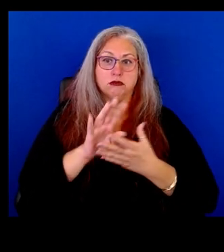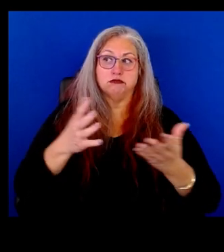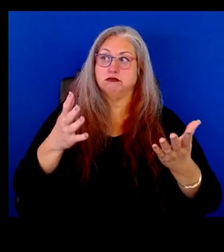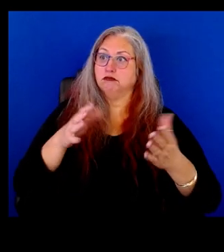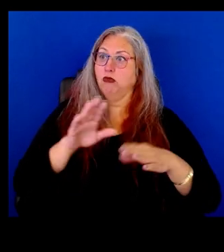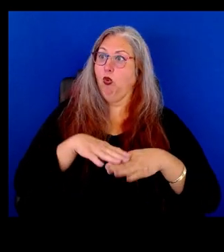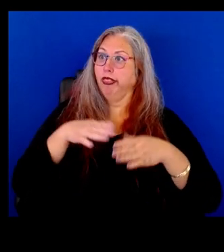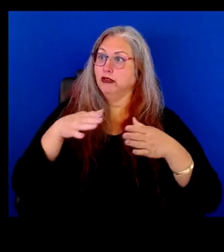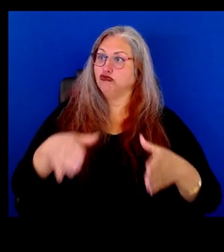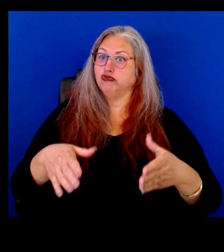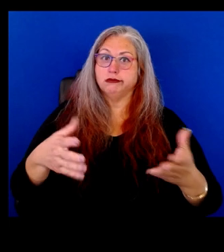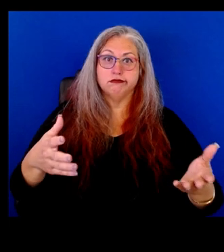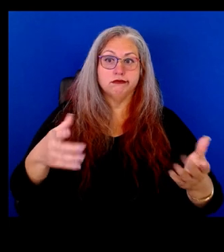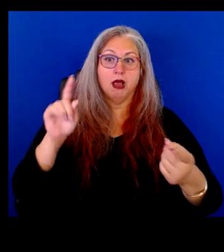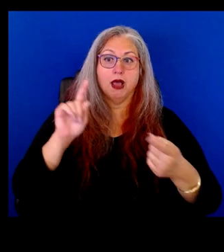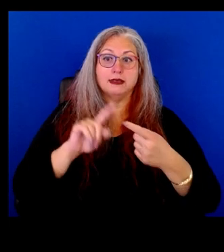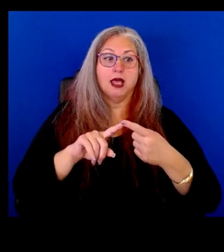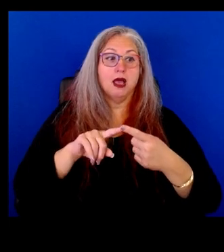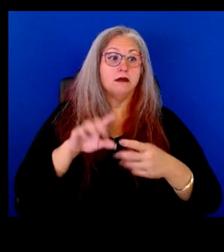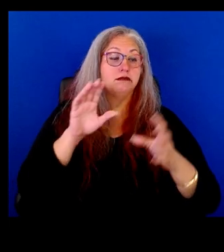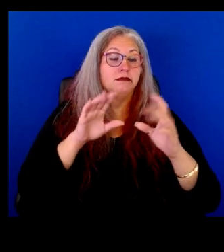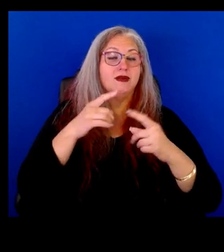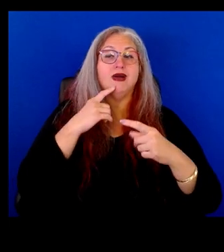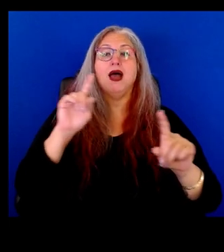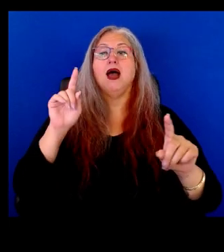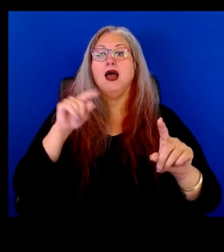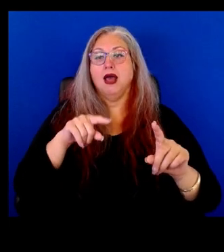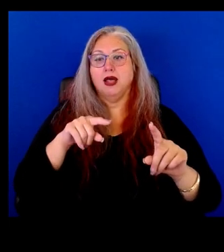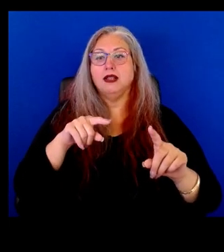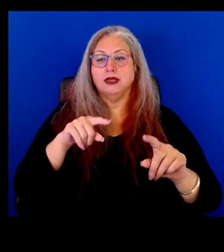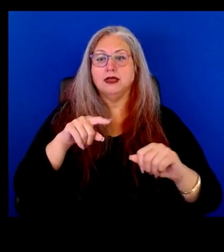that, on the streets, until they were finally